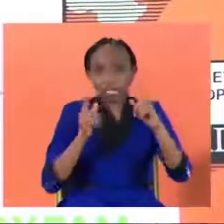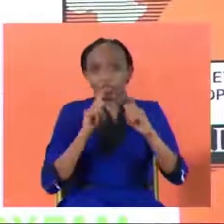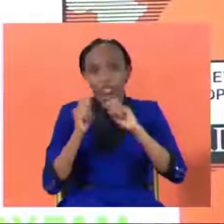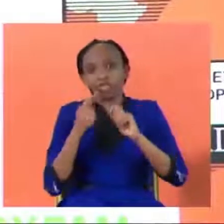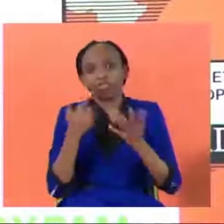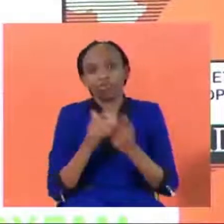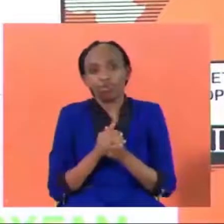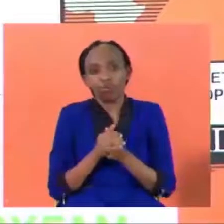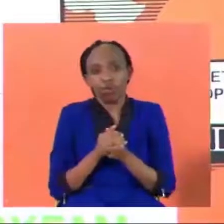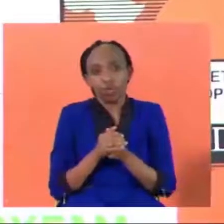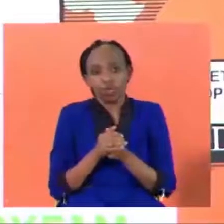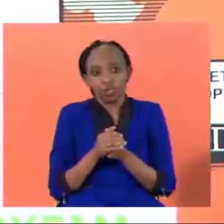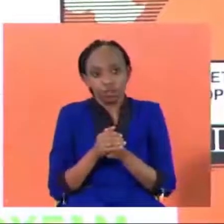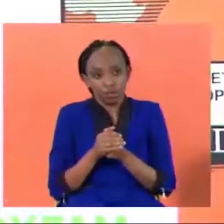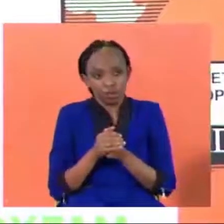my...